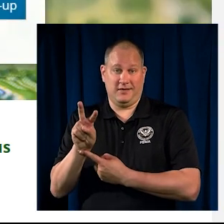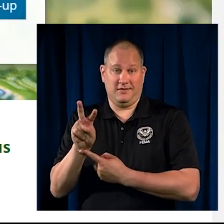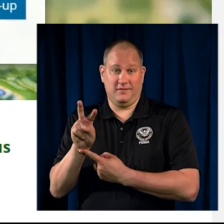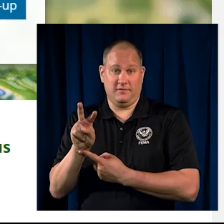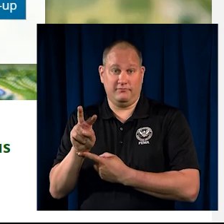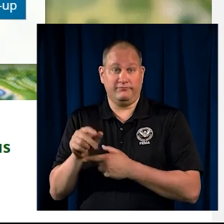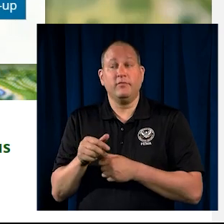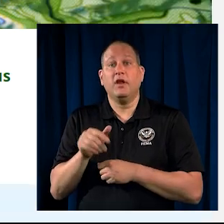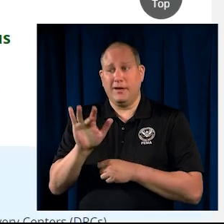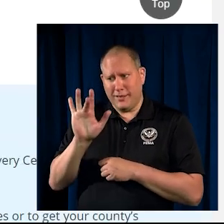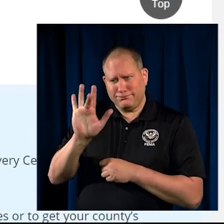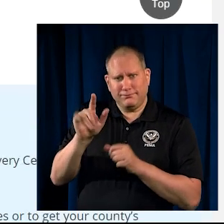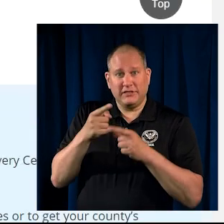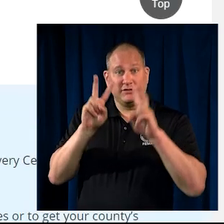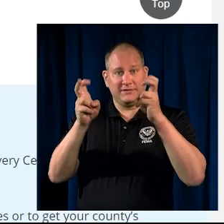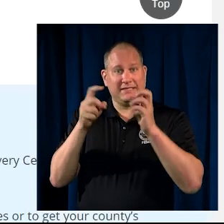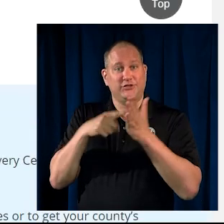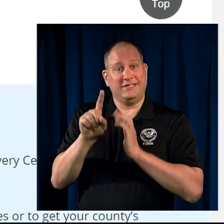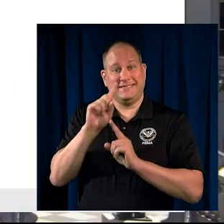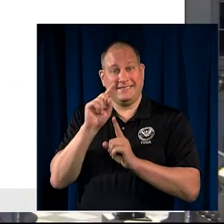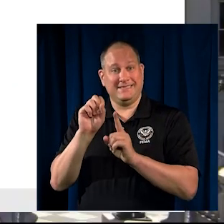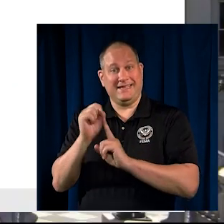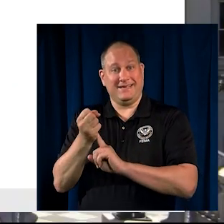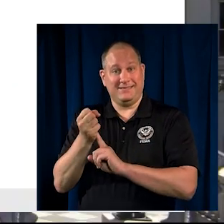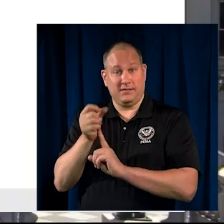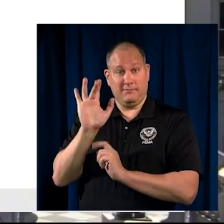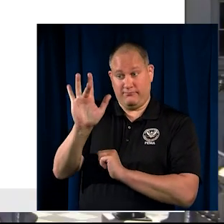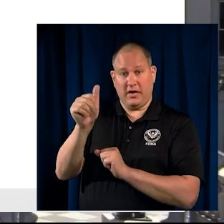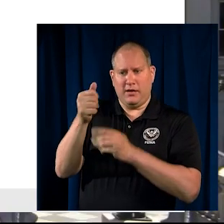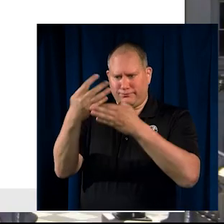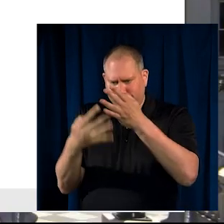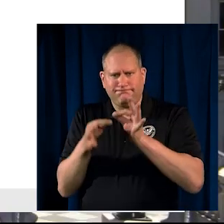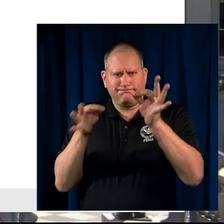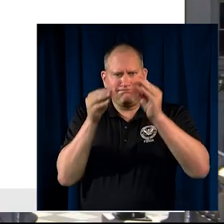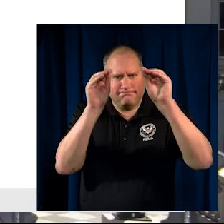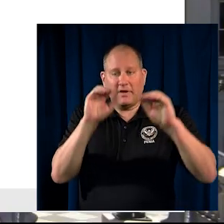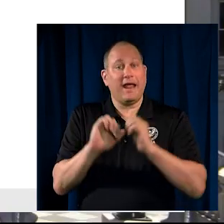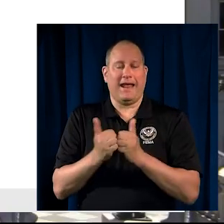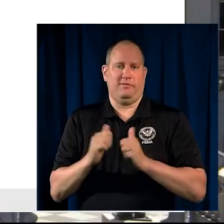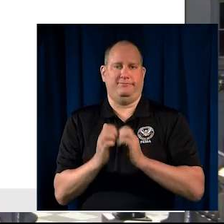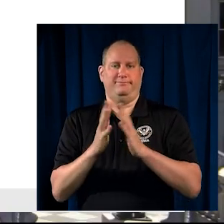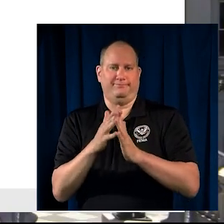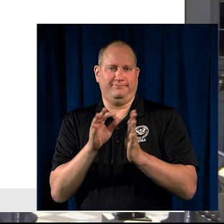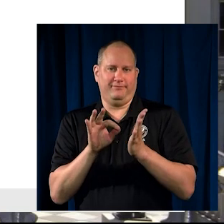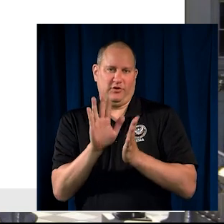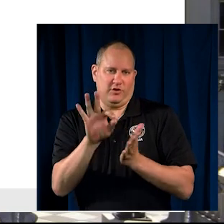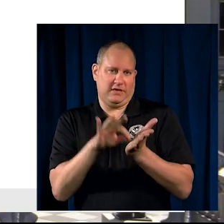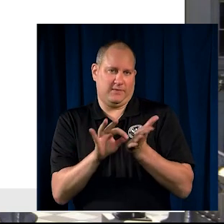www.disasterassistance.gov. Click the Check Status button and then follow the instructions to create an account.